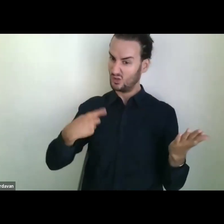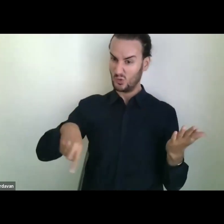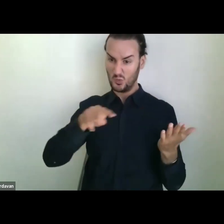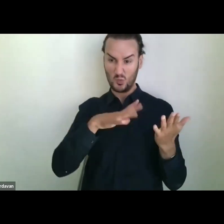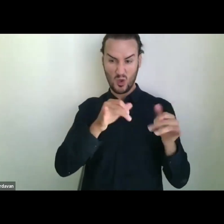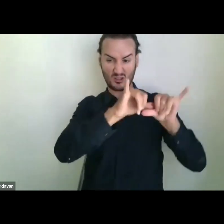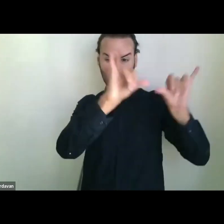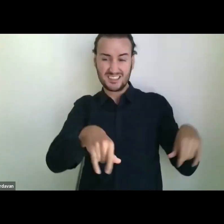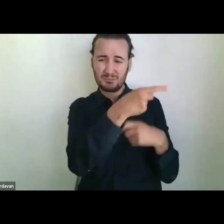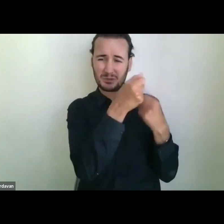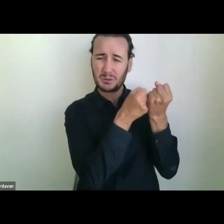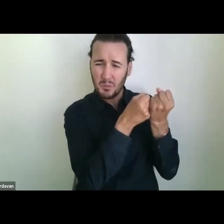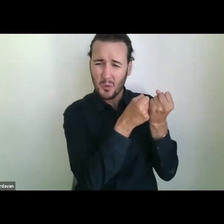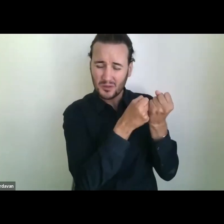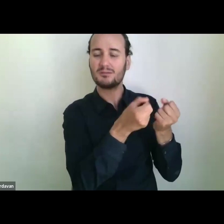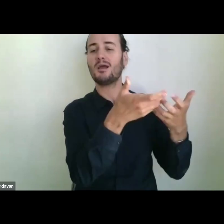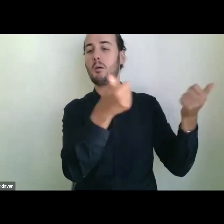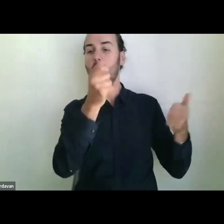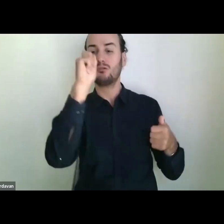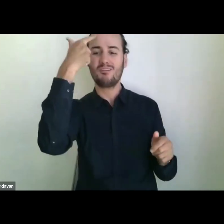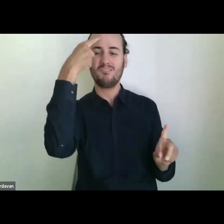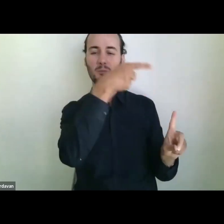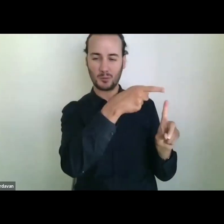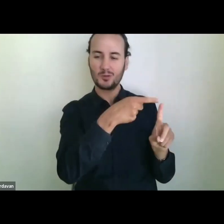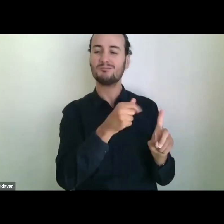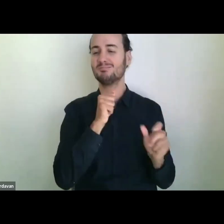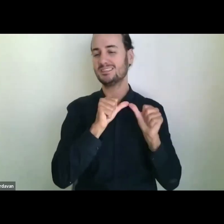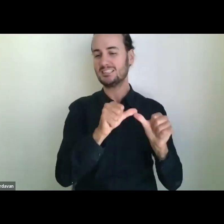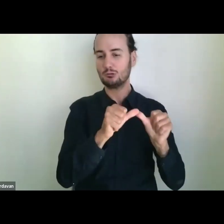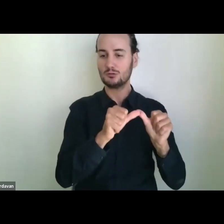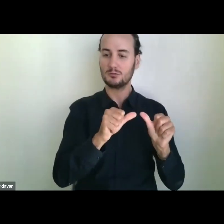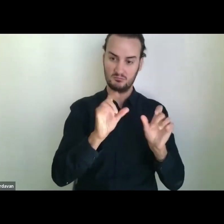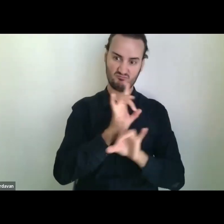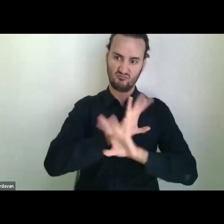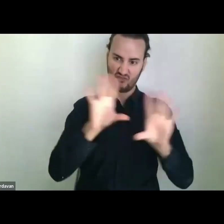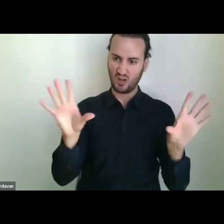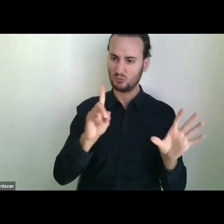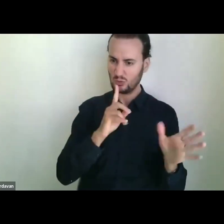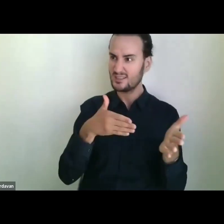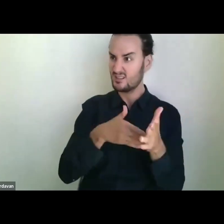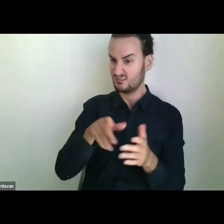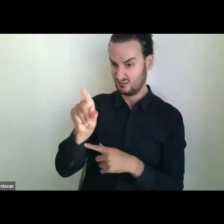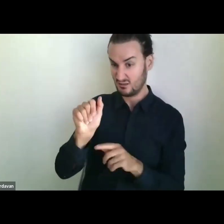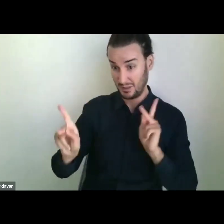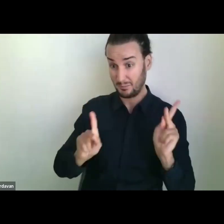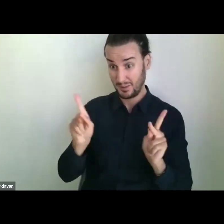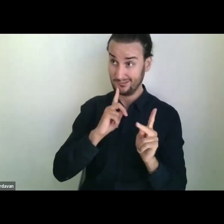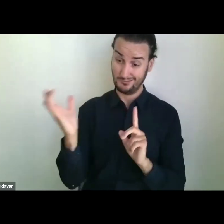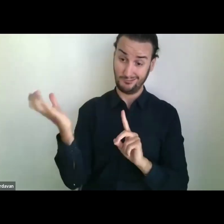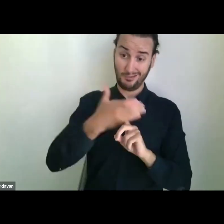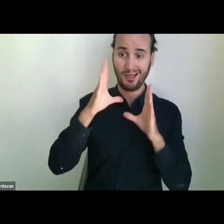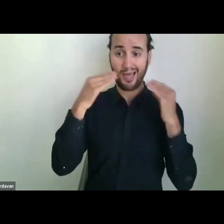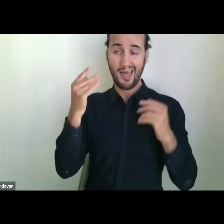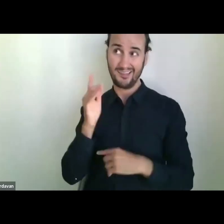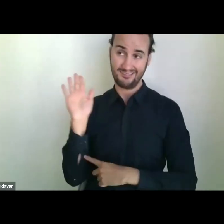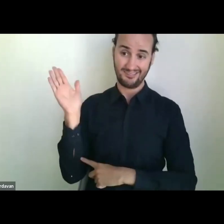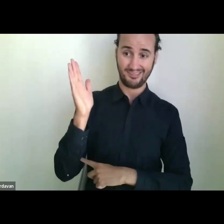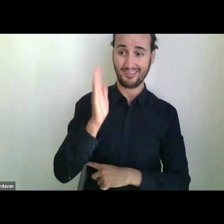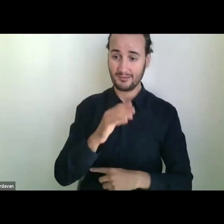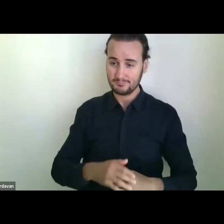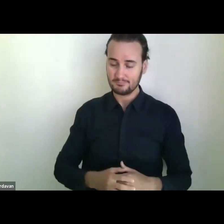apartheid states will consistently commit violence against disabled people, and they'll do so with a smile on their